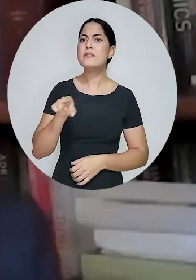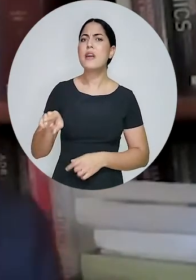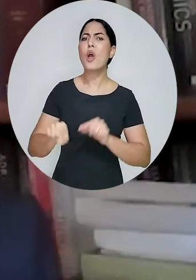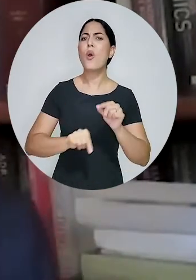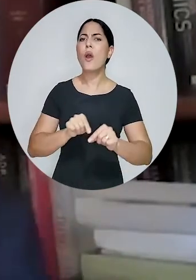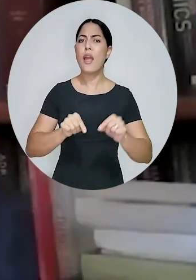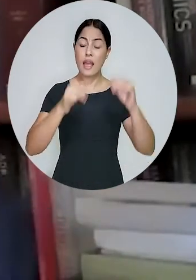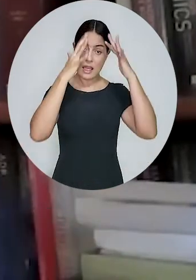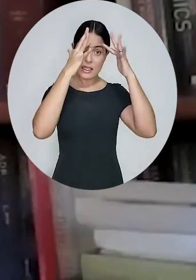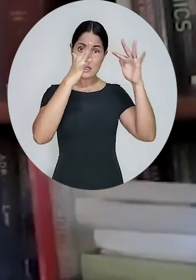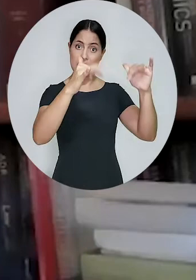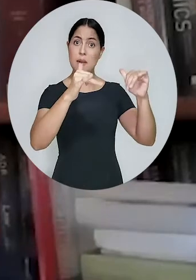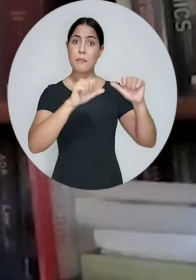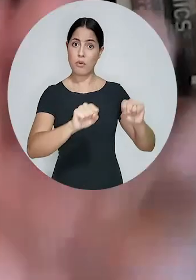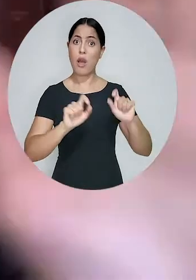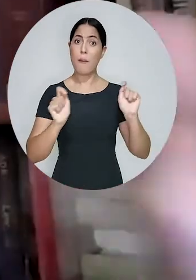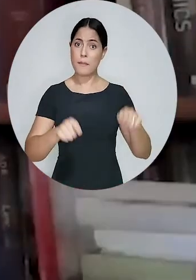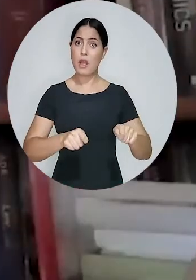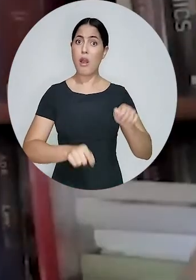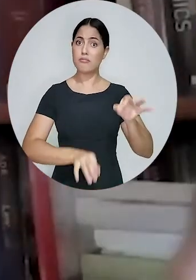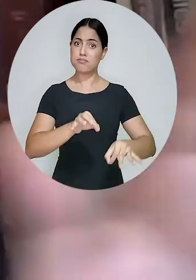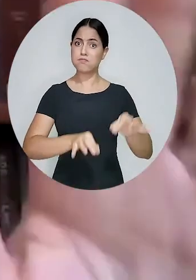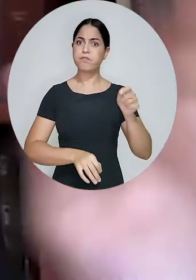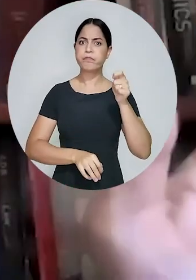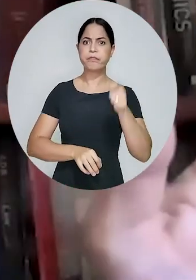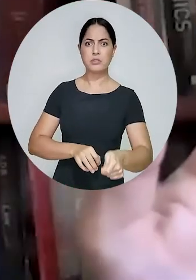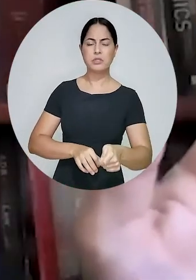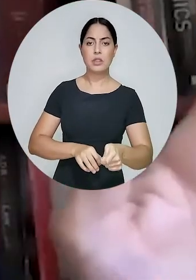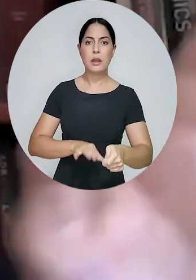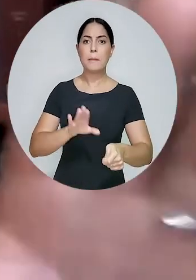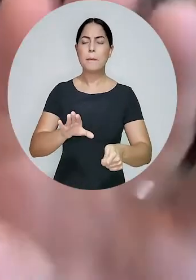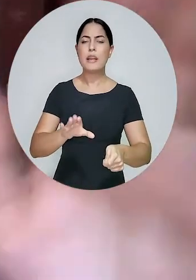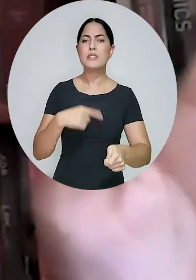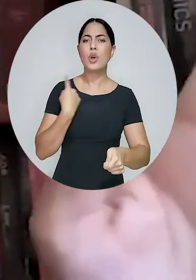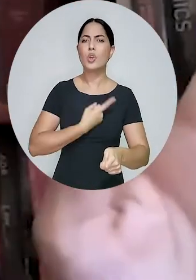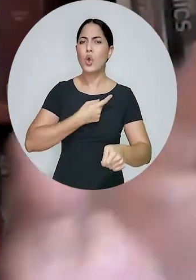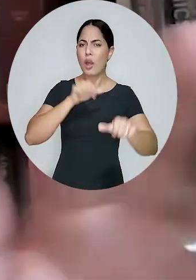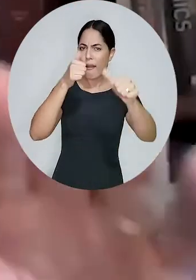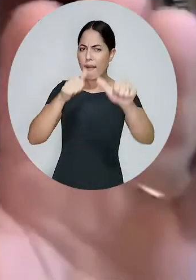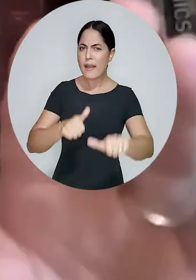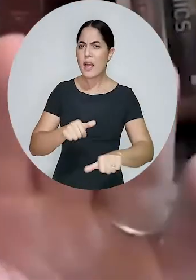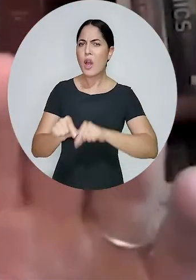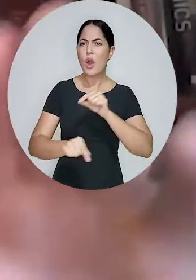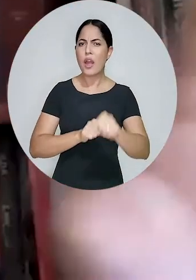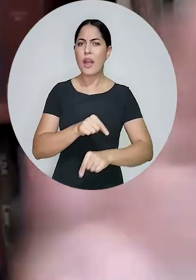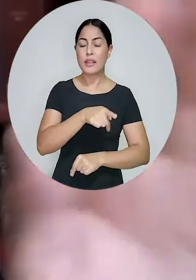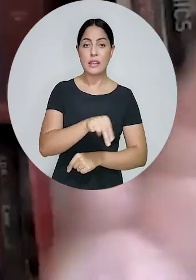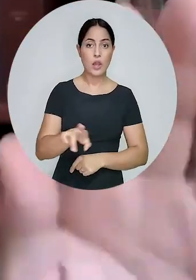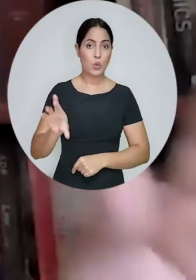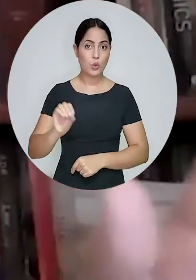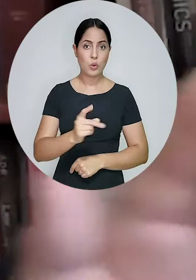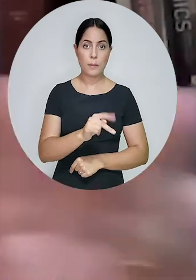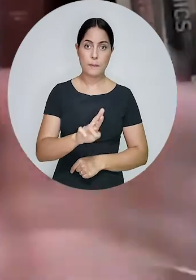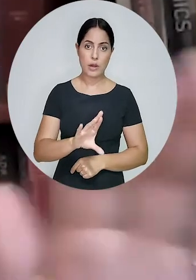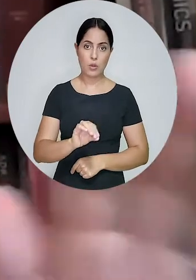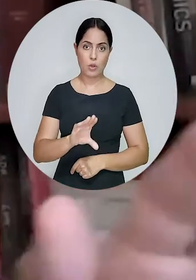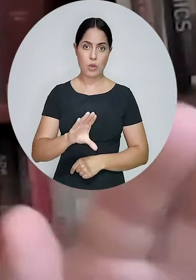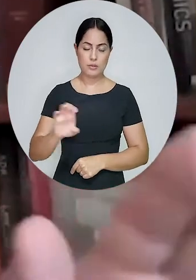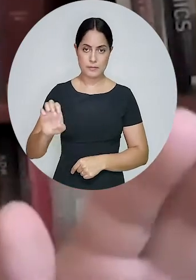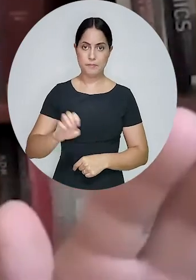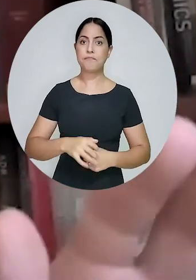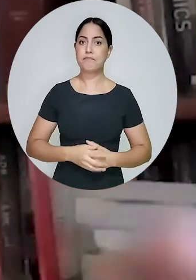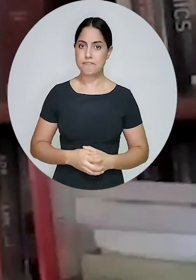that really should go to court. Here's a case where it might be helpful to have early neutral evaluation,